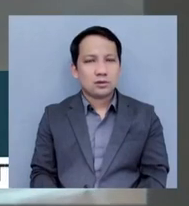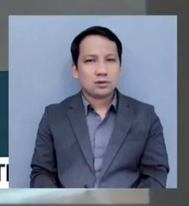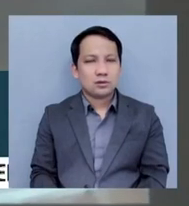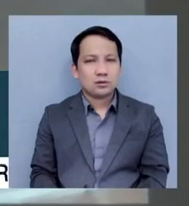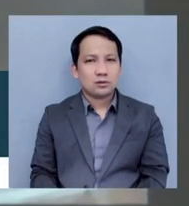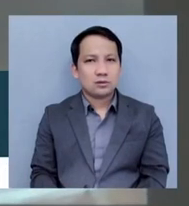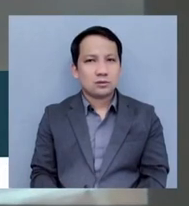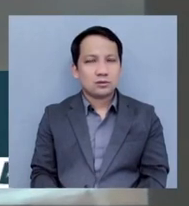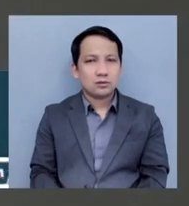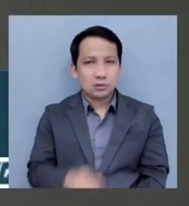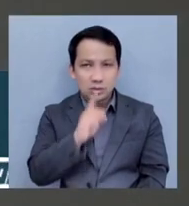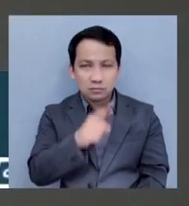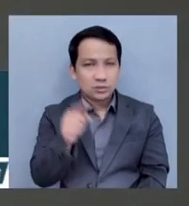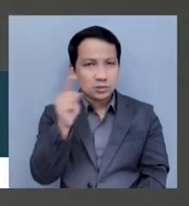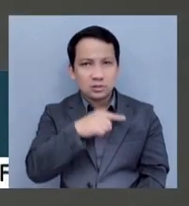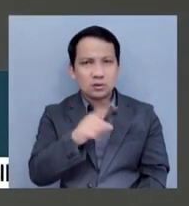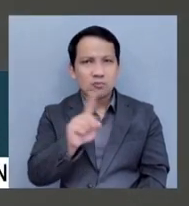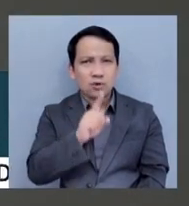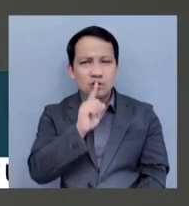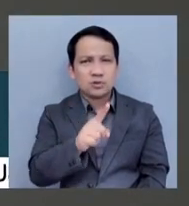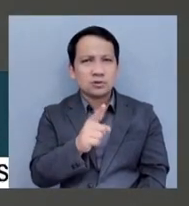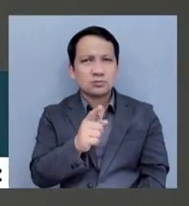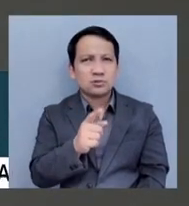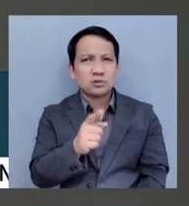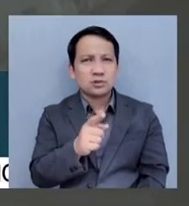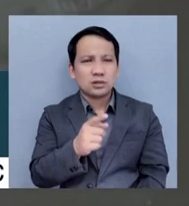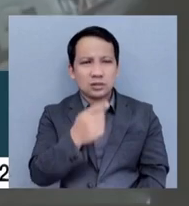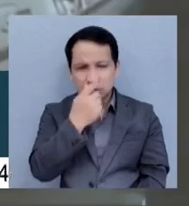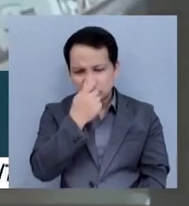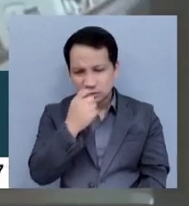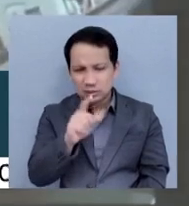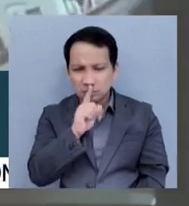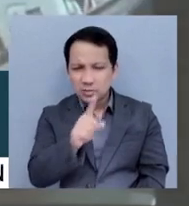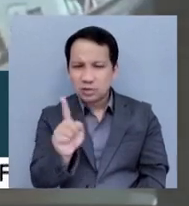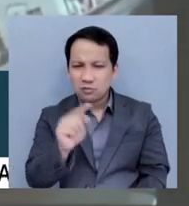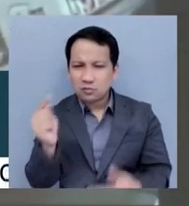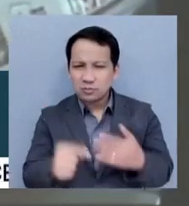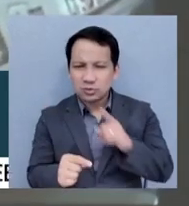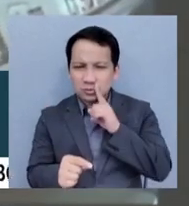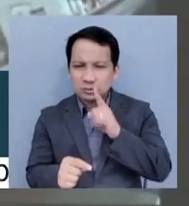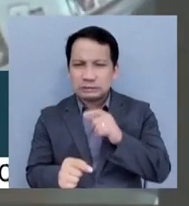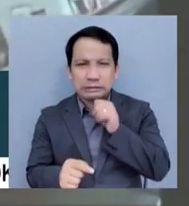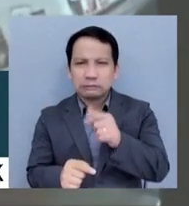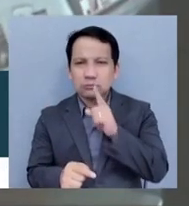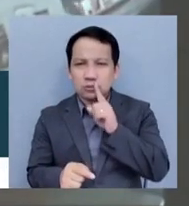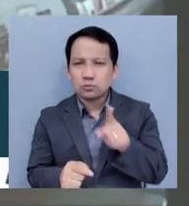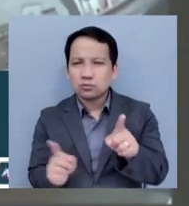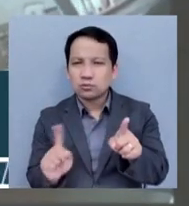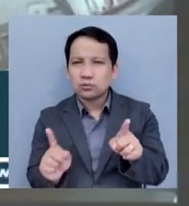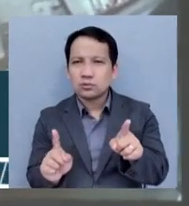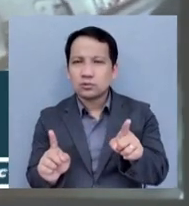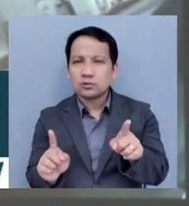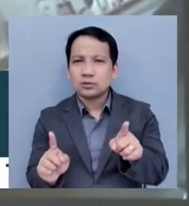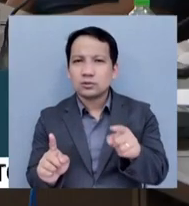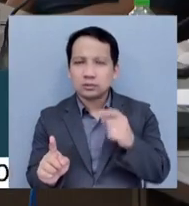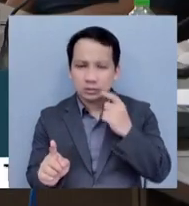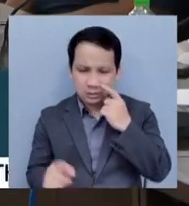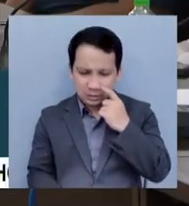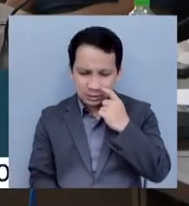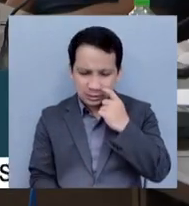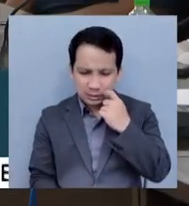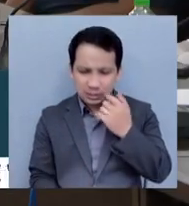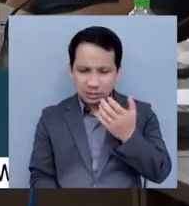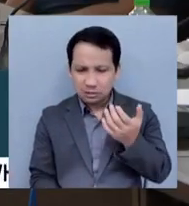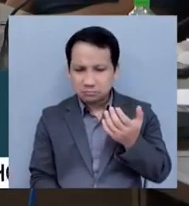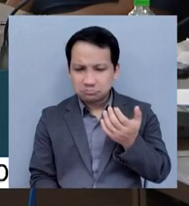Hindi po totoo yung ano po? Hindi po totoo yung alin po? Yung pong